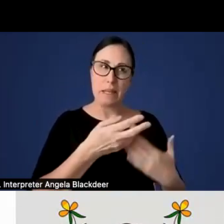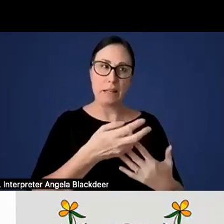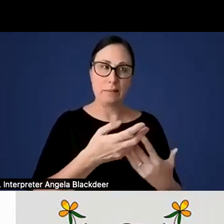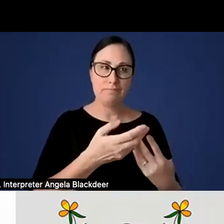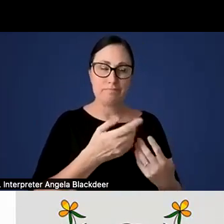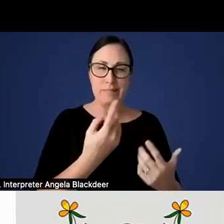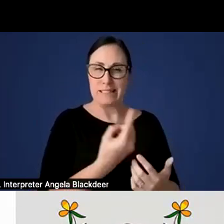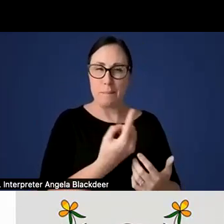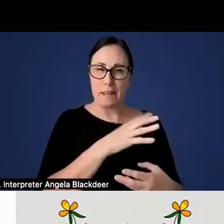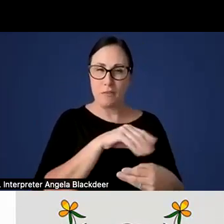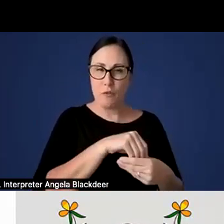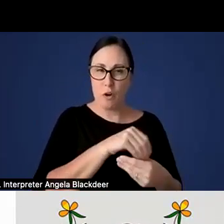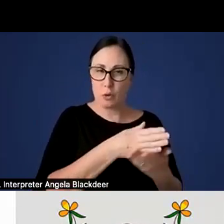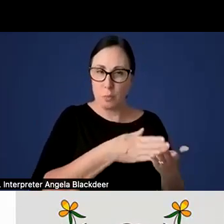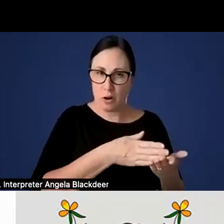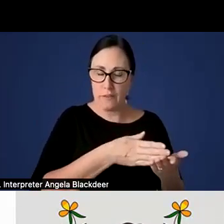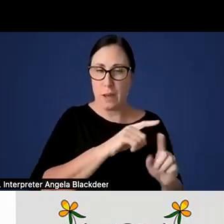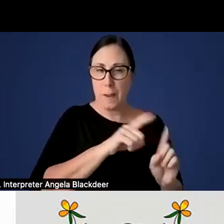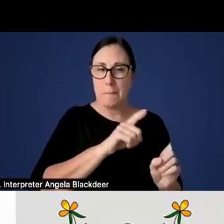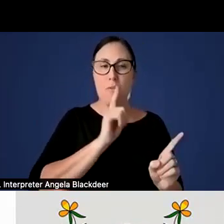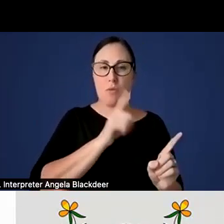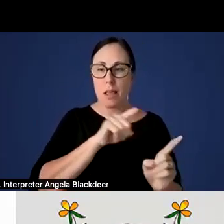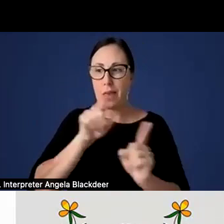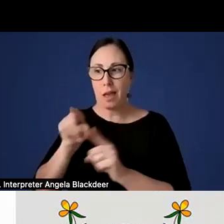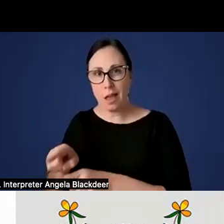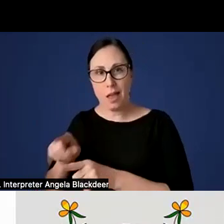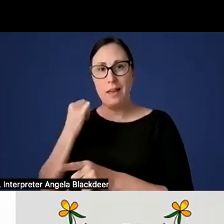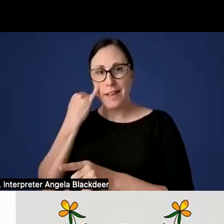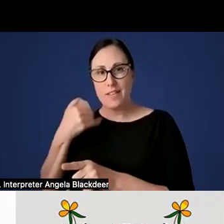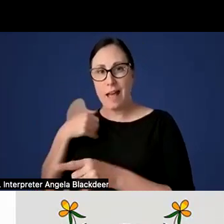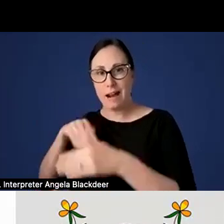of coordinating and making things accessible for folks when they need them.